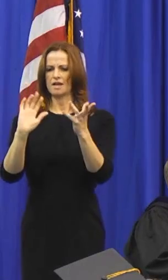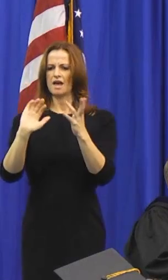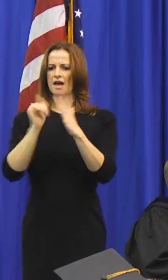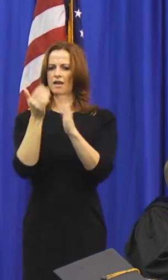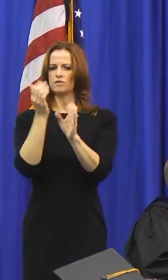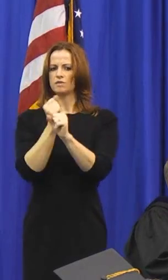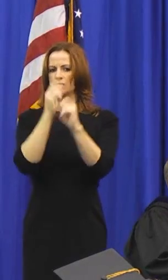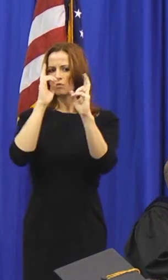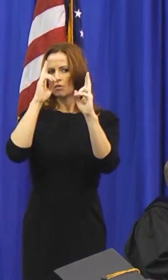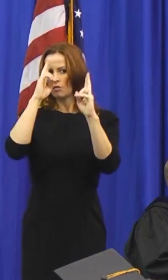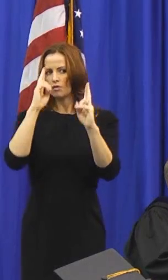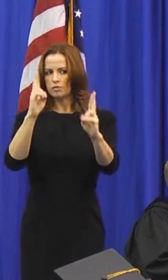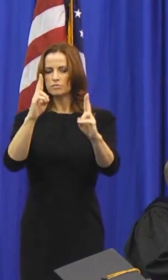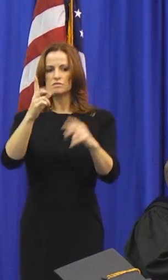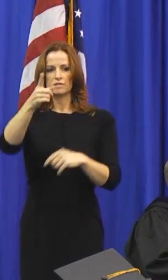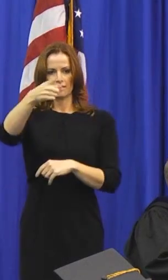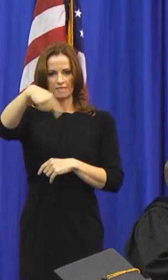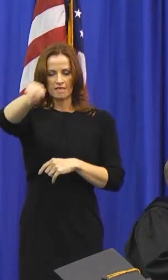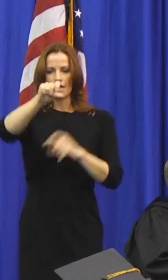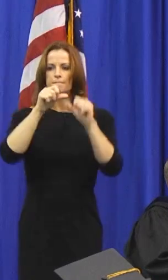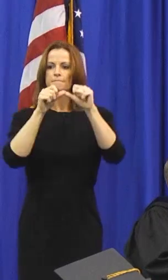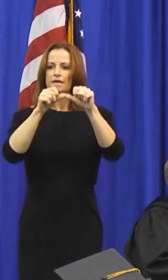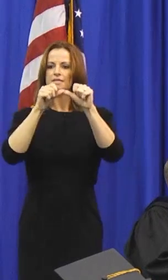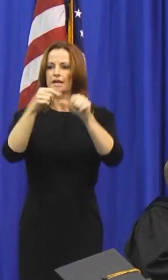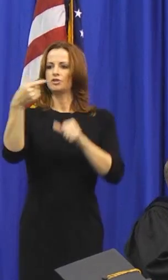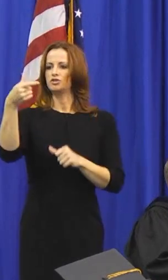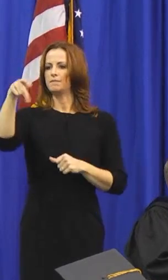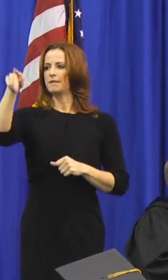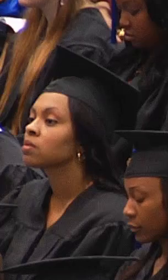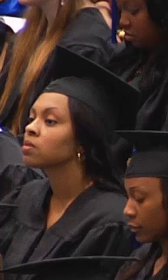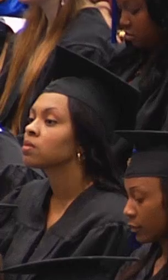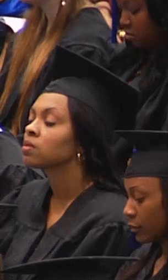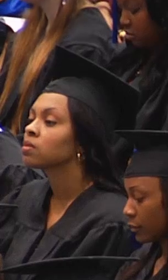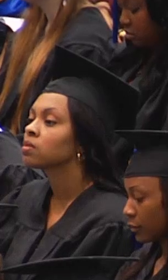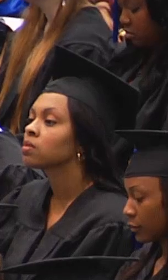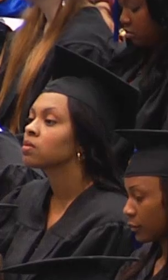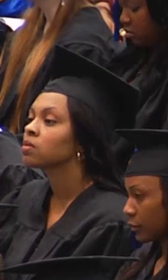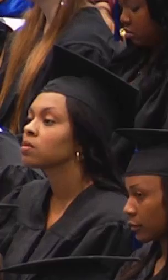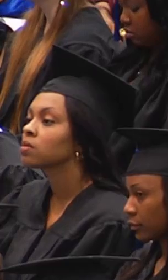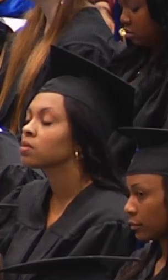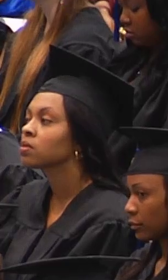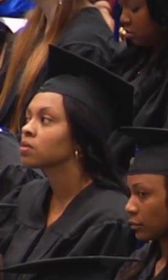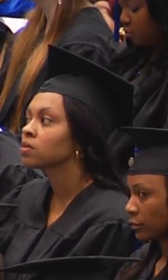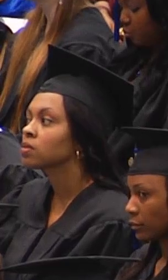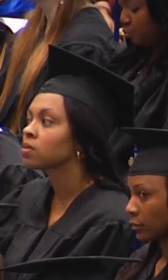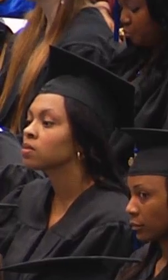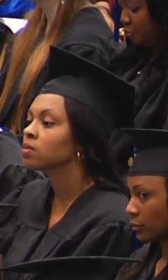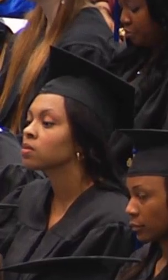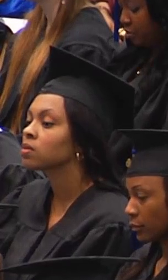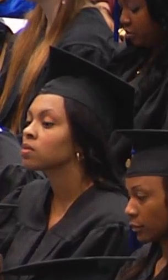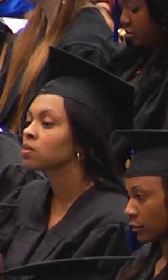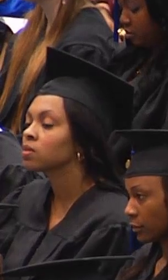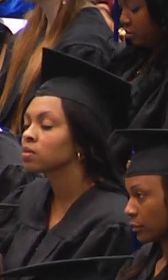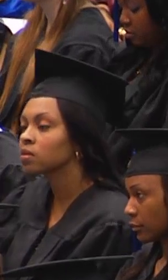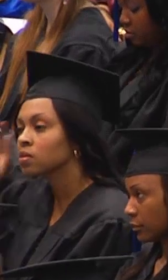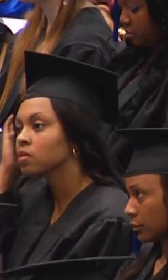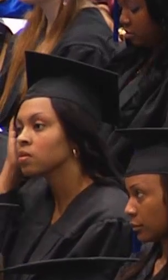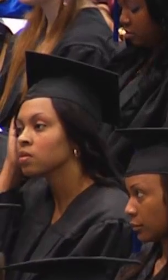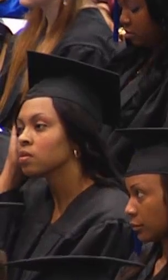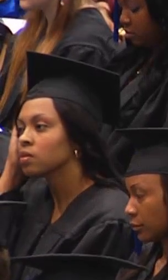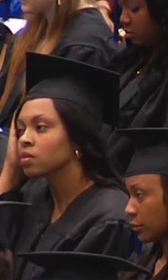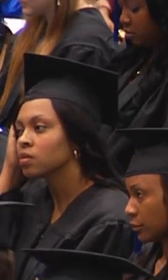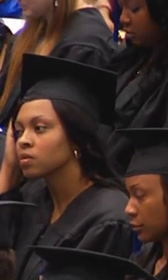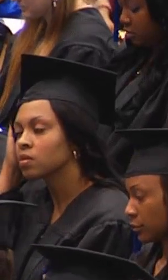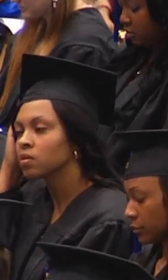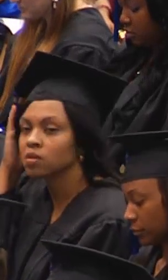academic achievement, these students have maintained a grade point average of 3.5 or higher. You will also notice